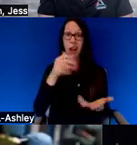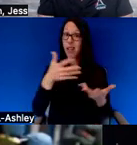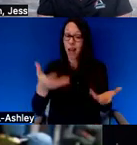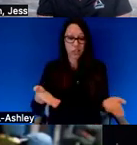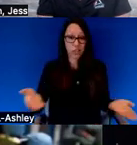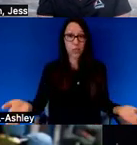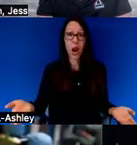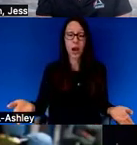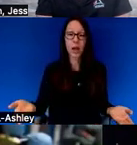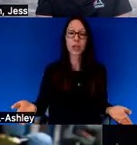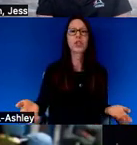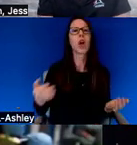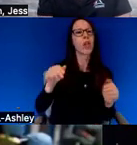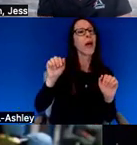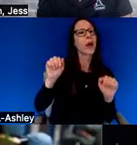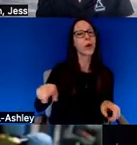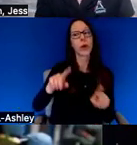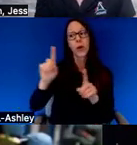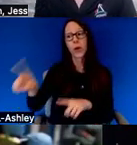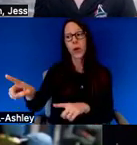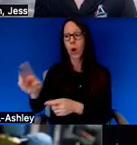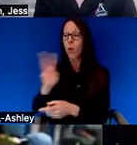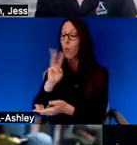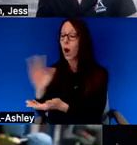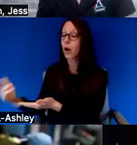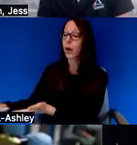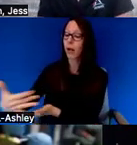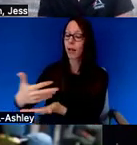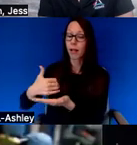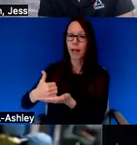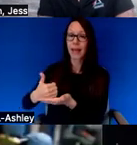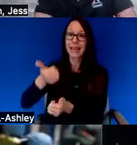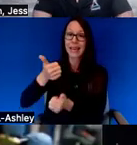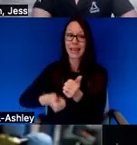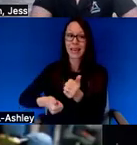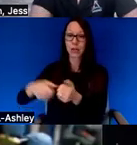go collect this water in an area where every single drop counts.